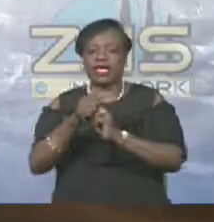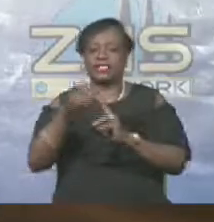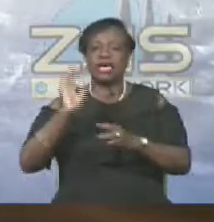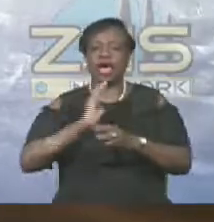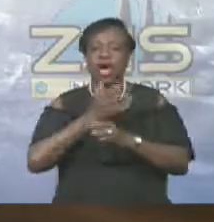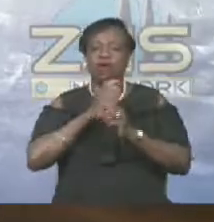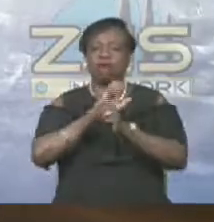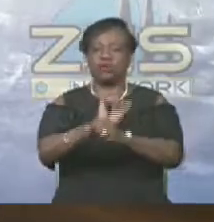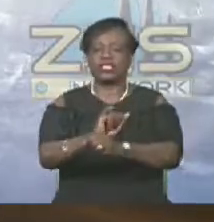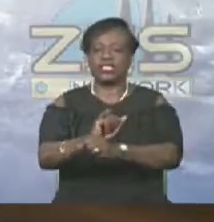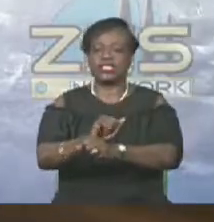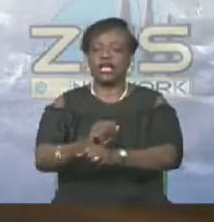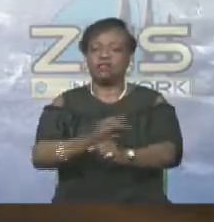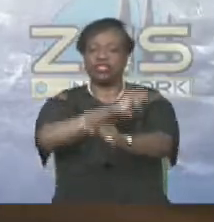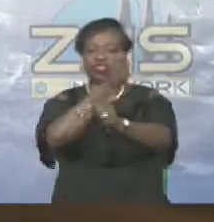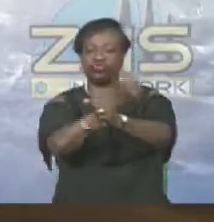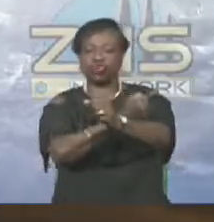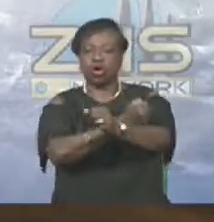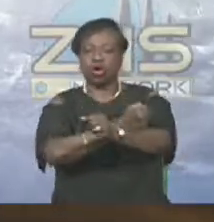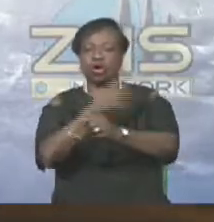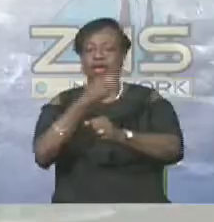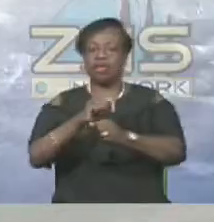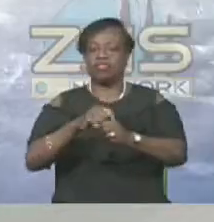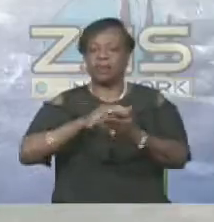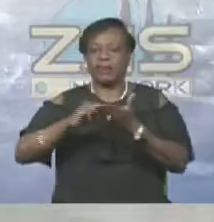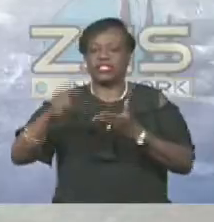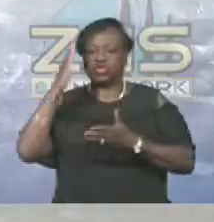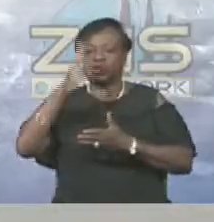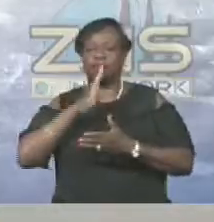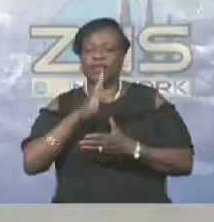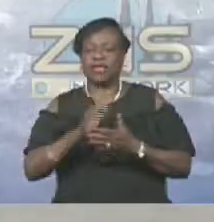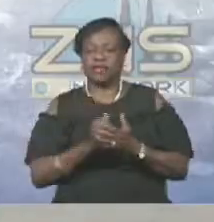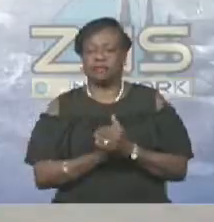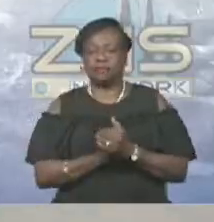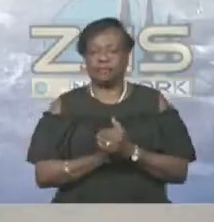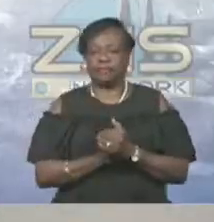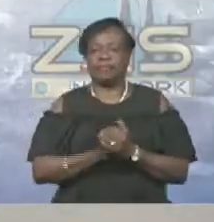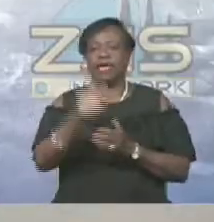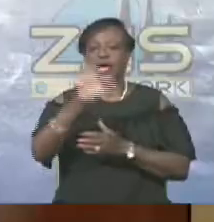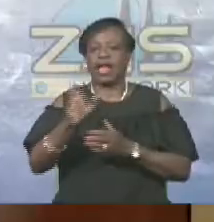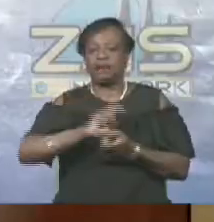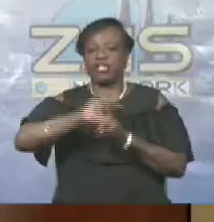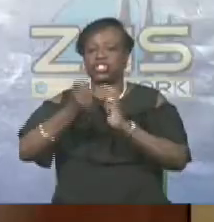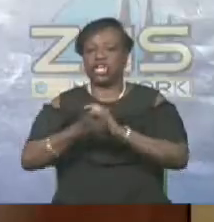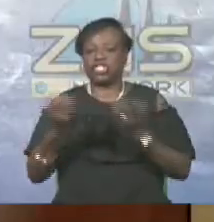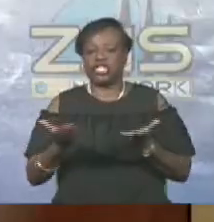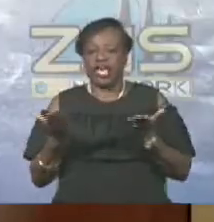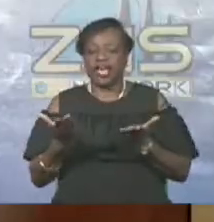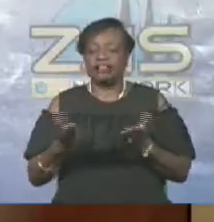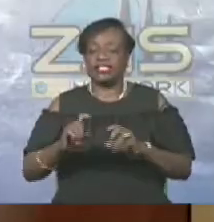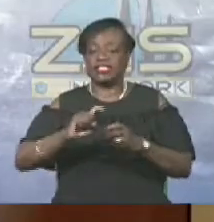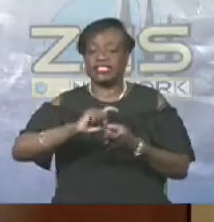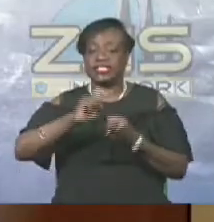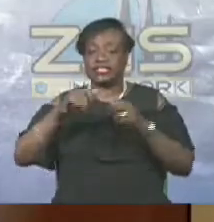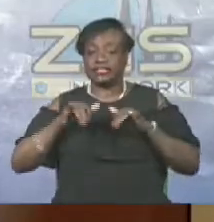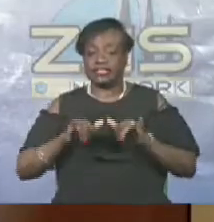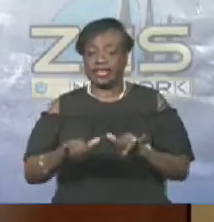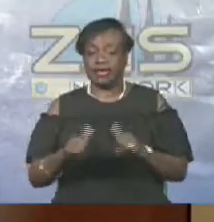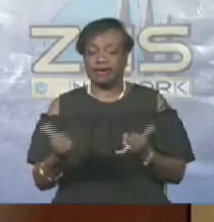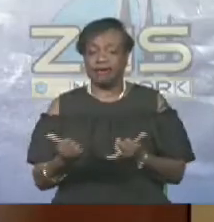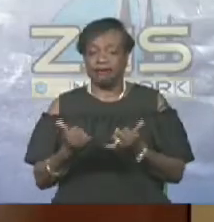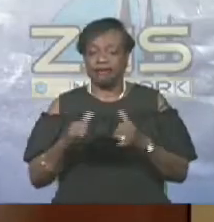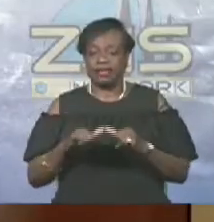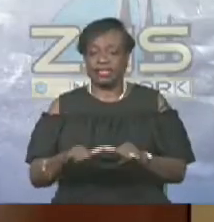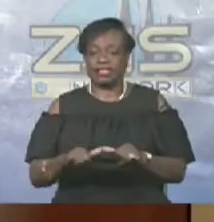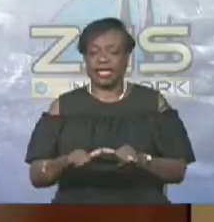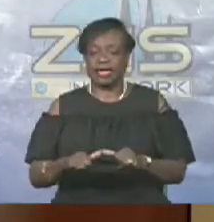stronger the message can be to the regional and international community. The reality is climate change is here to stay. And according to Secretary General of Caricom, Erwin